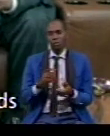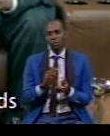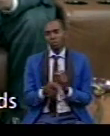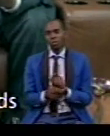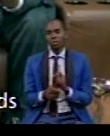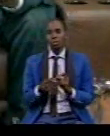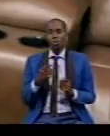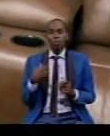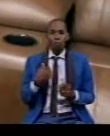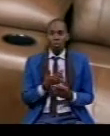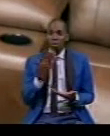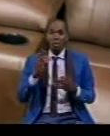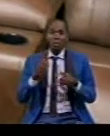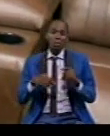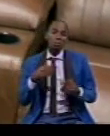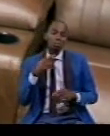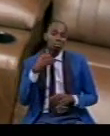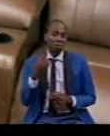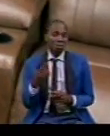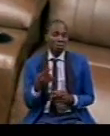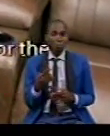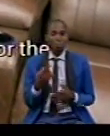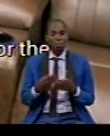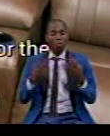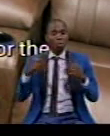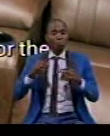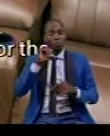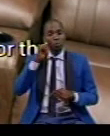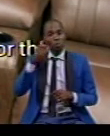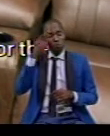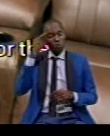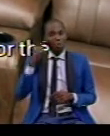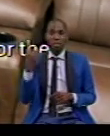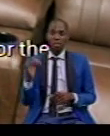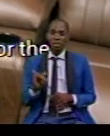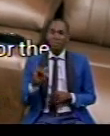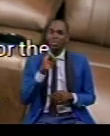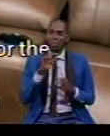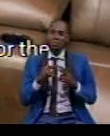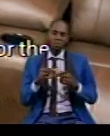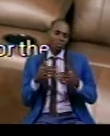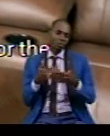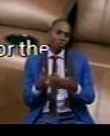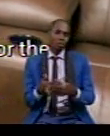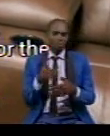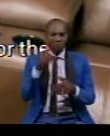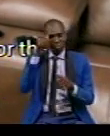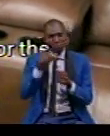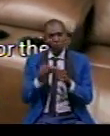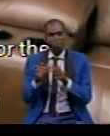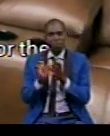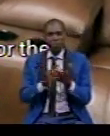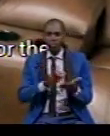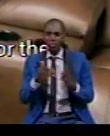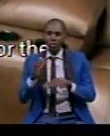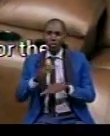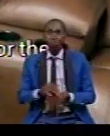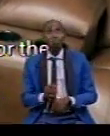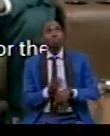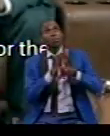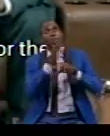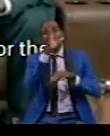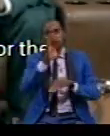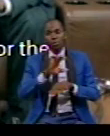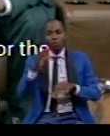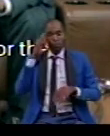heaven, all the blessing of heaven, all the healing flowing from him, if you